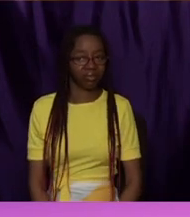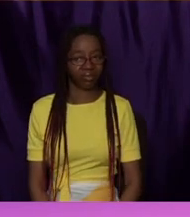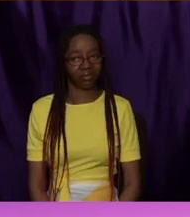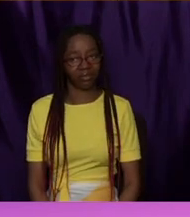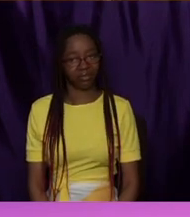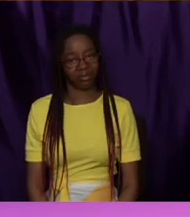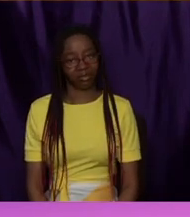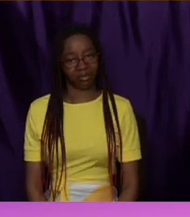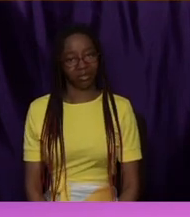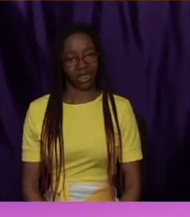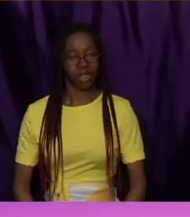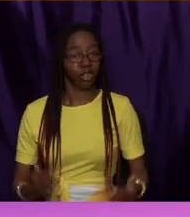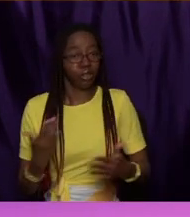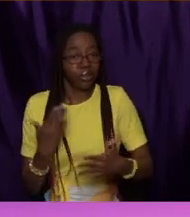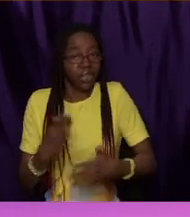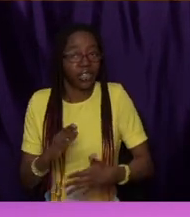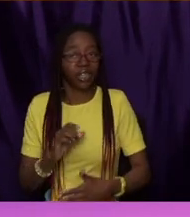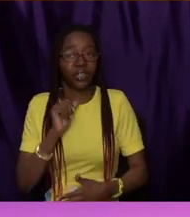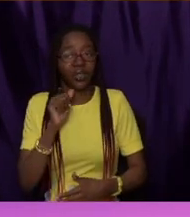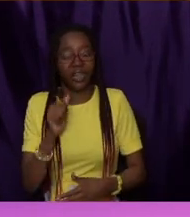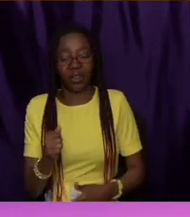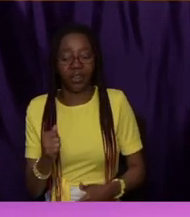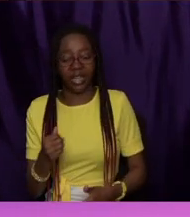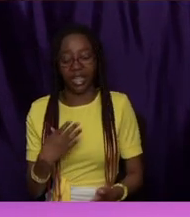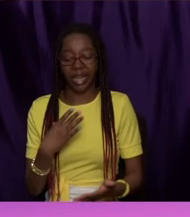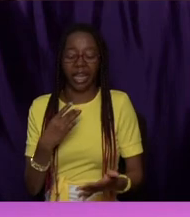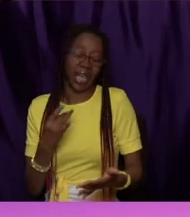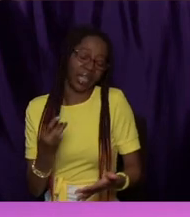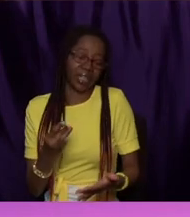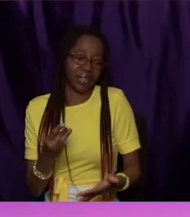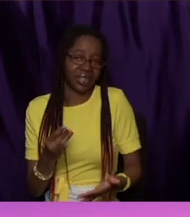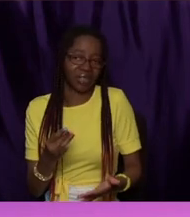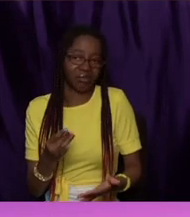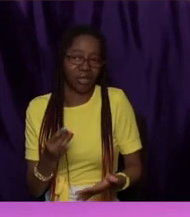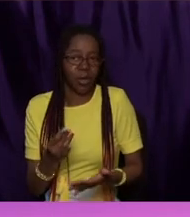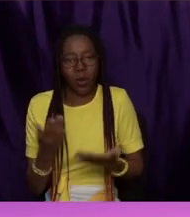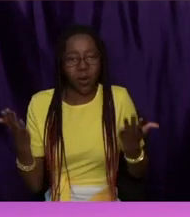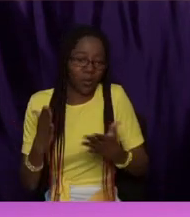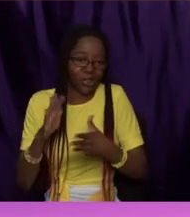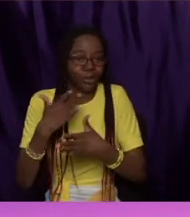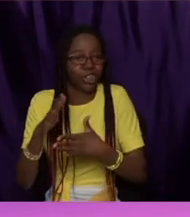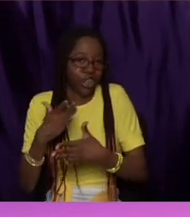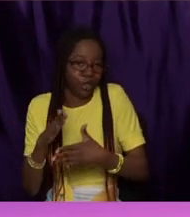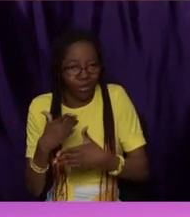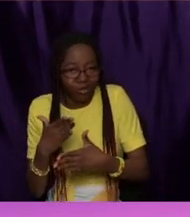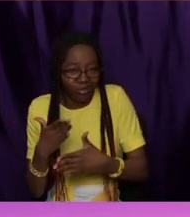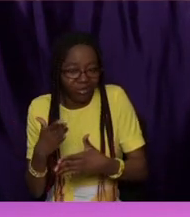you scared that you ain't gonna get likes on what you post.